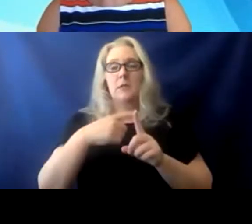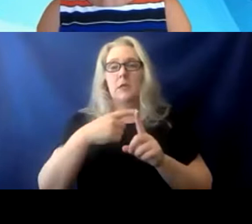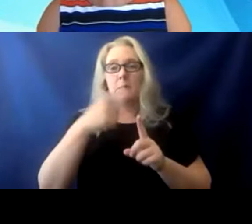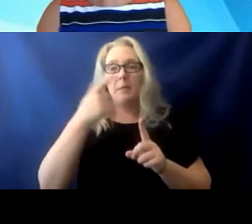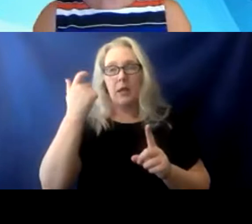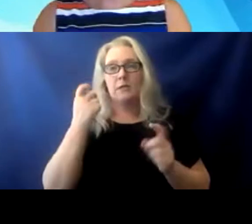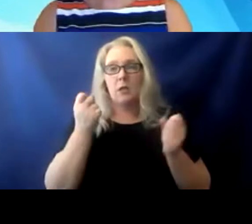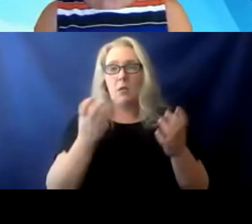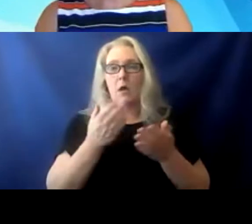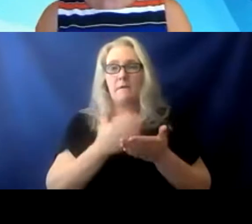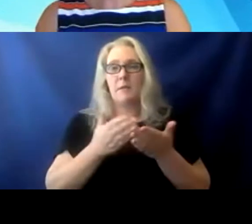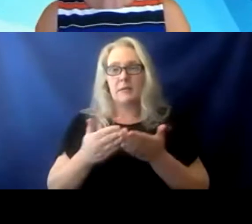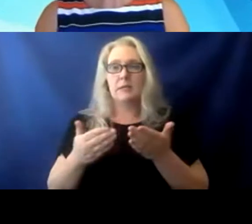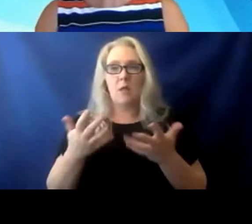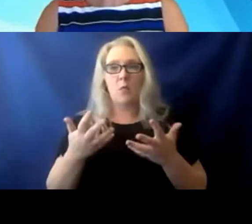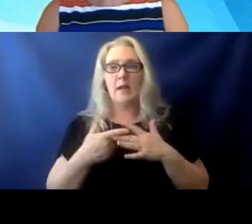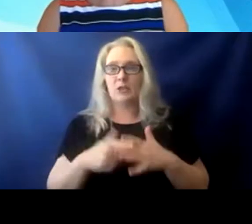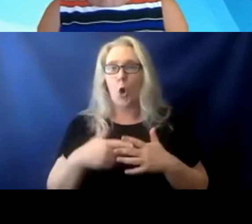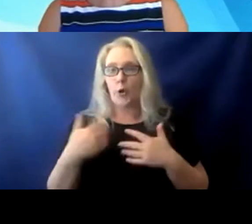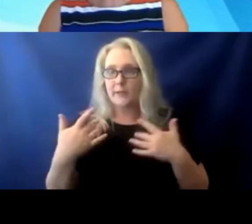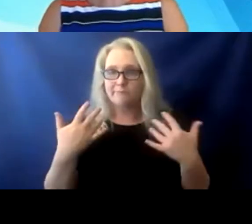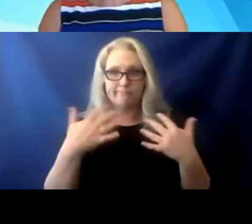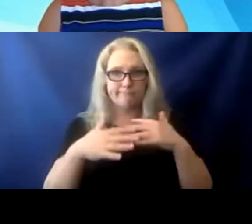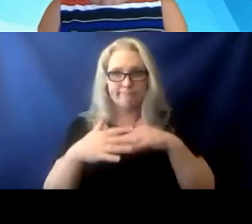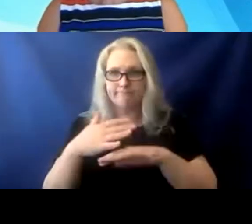pieces already in play on that one. We do